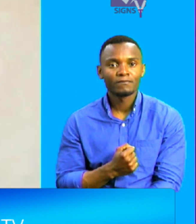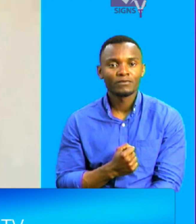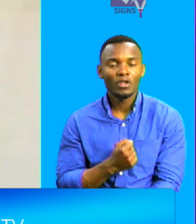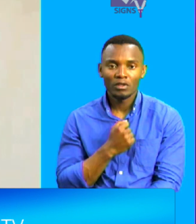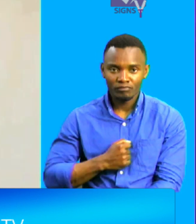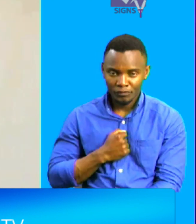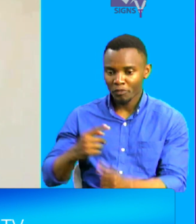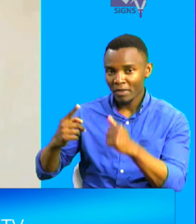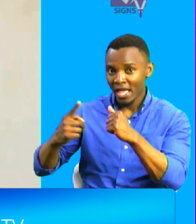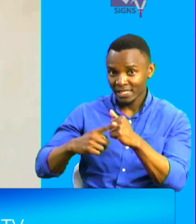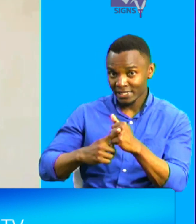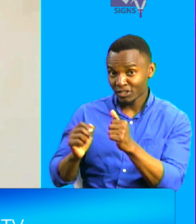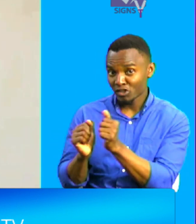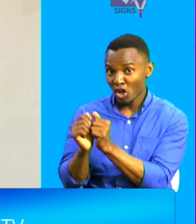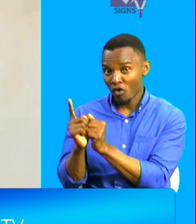6th of November.